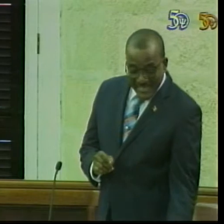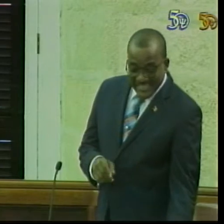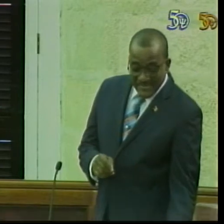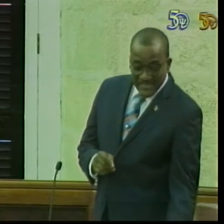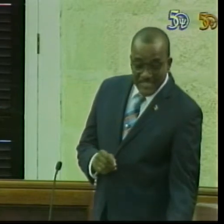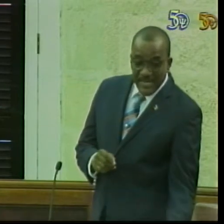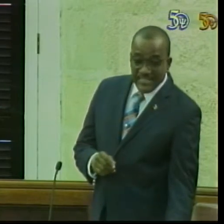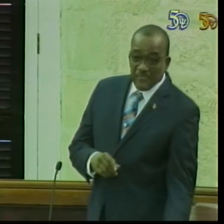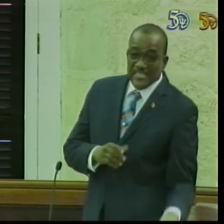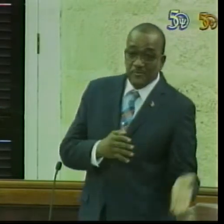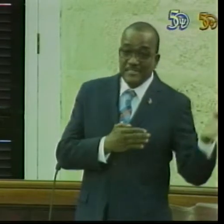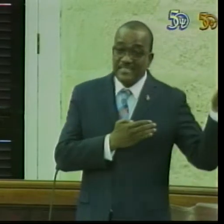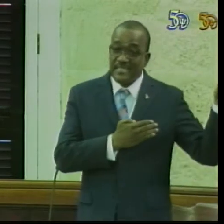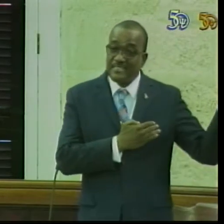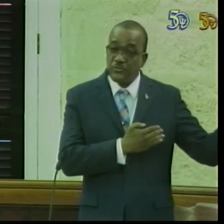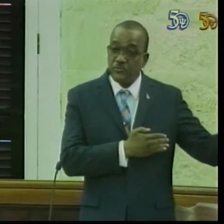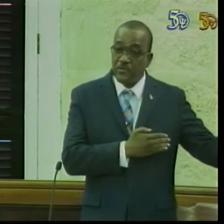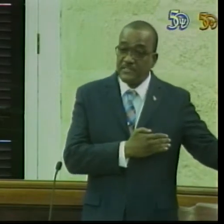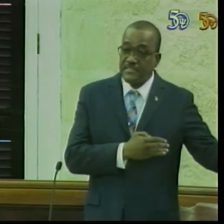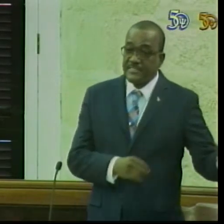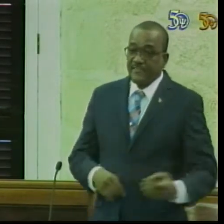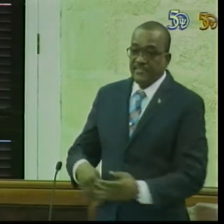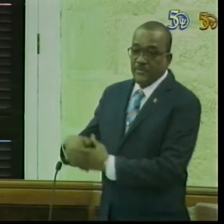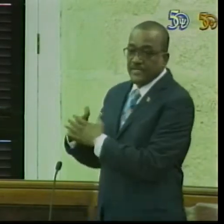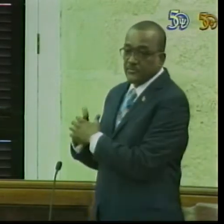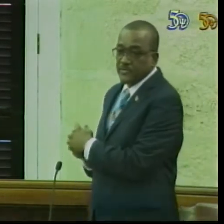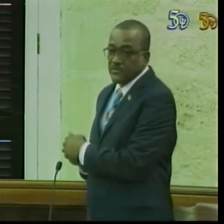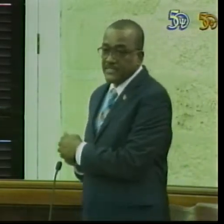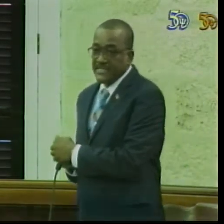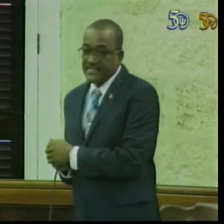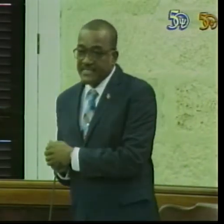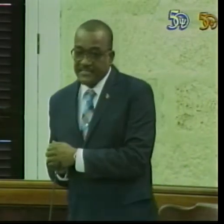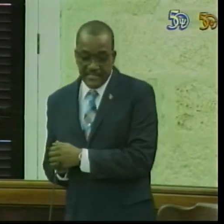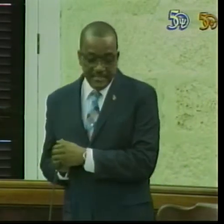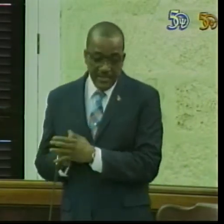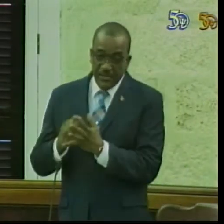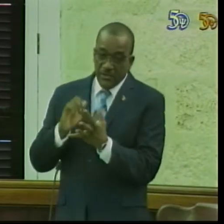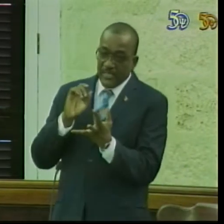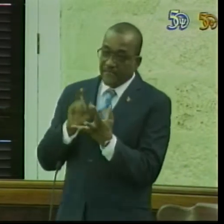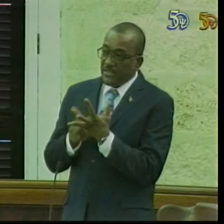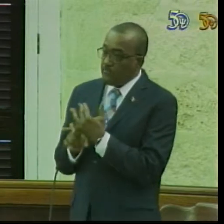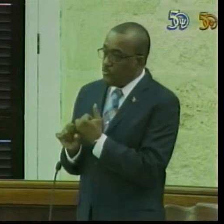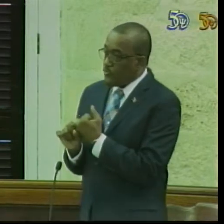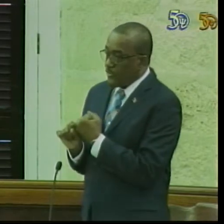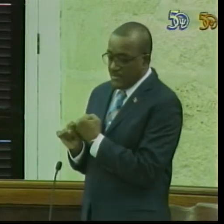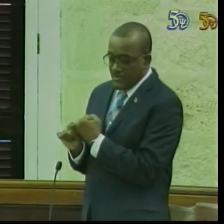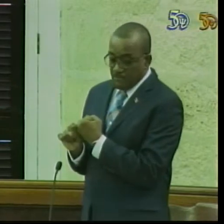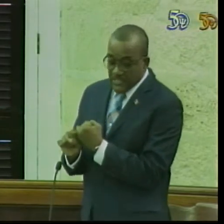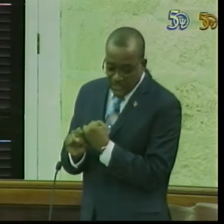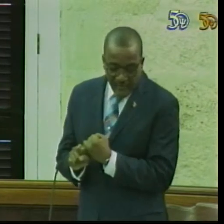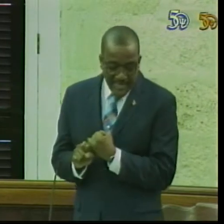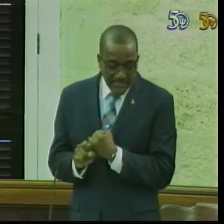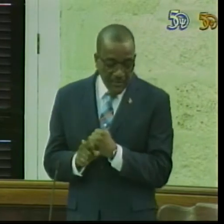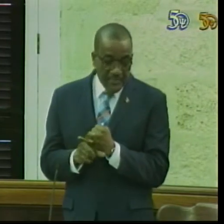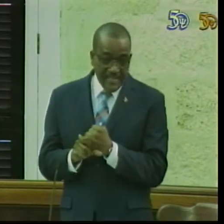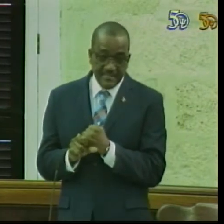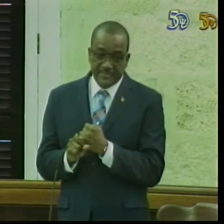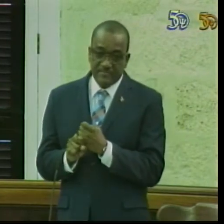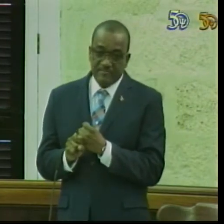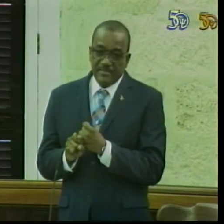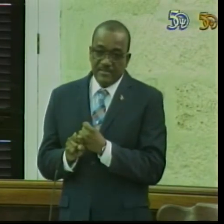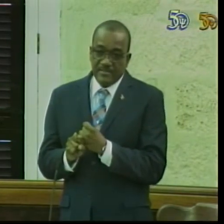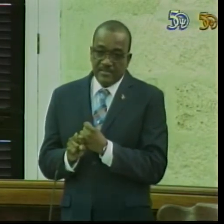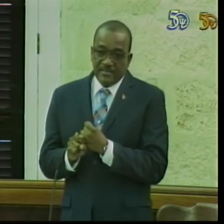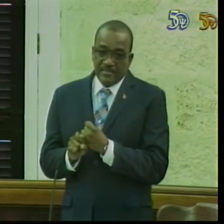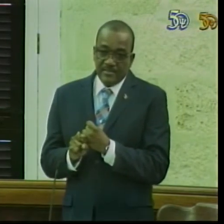when it comes to this matter. I mean, it was discussed in 2007, we are at 2016. We have to move much faster with this.